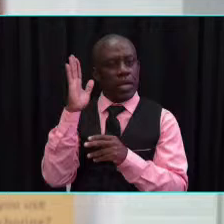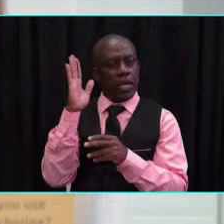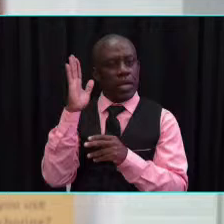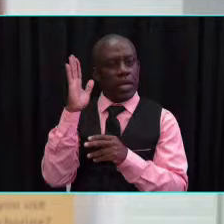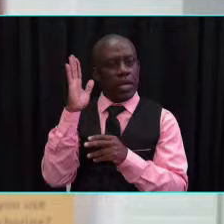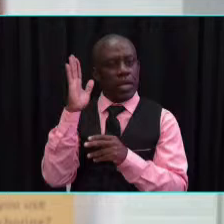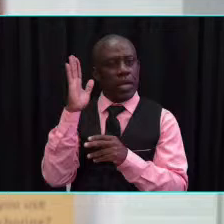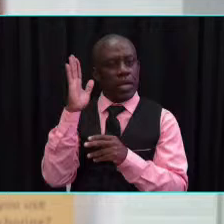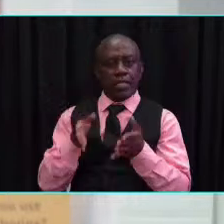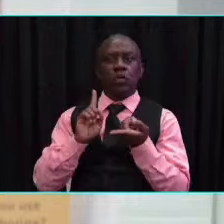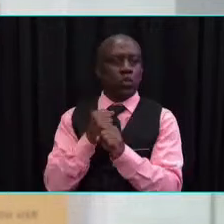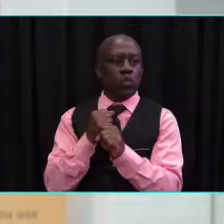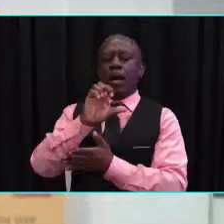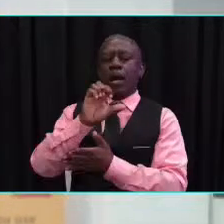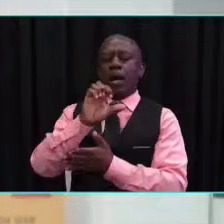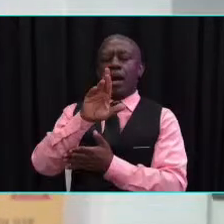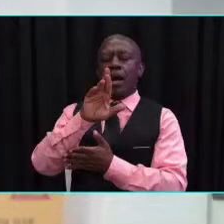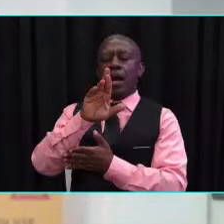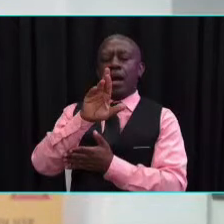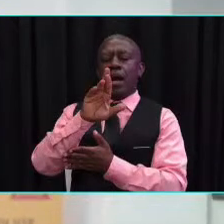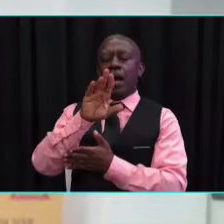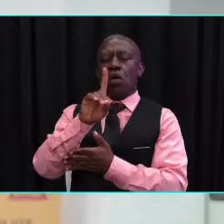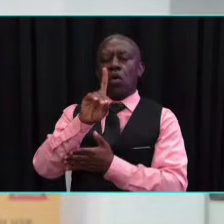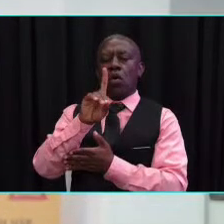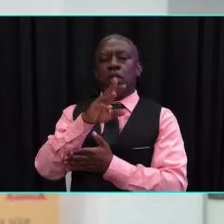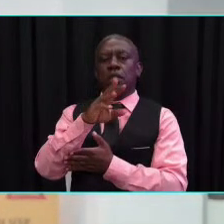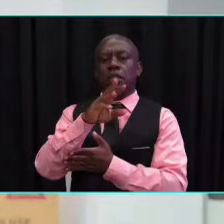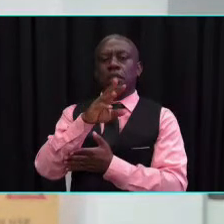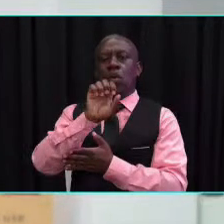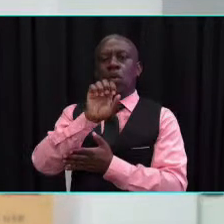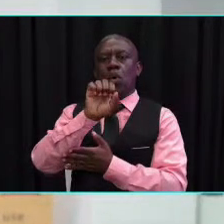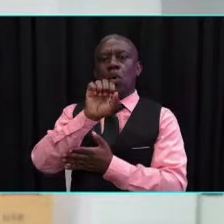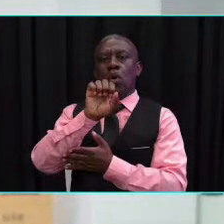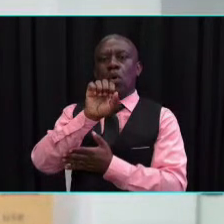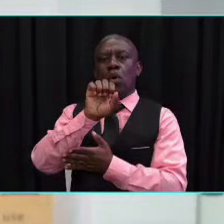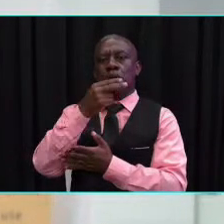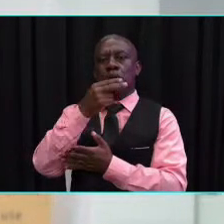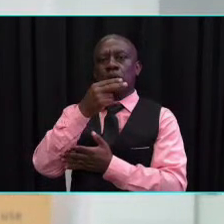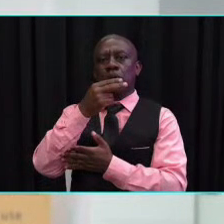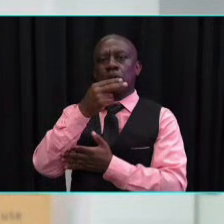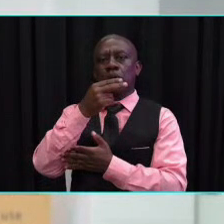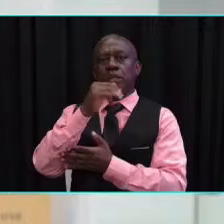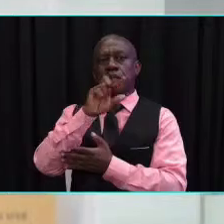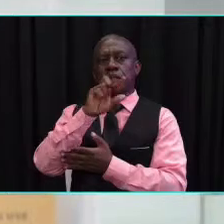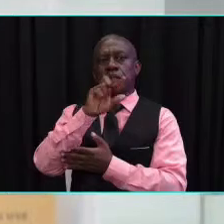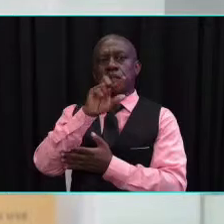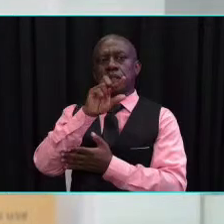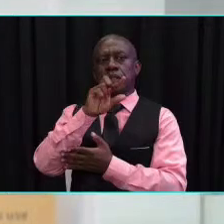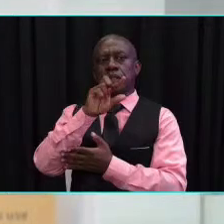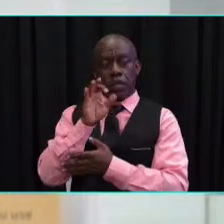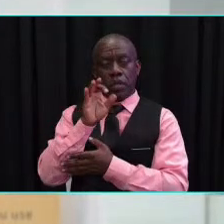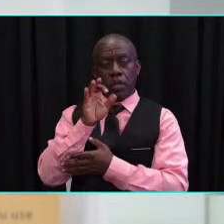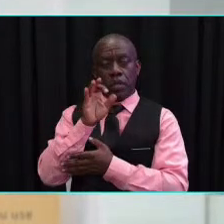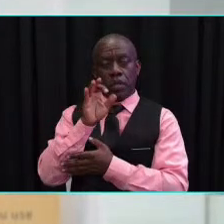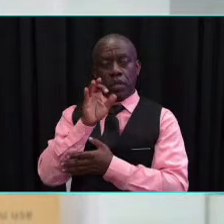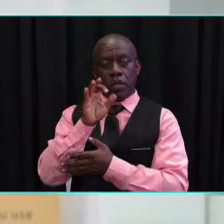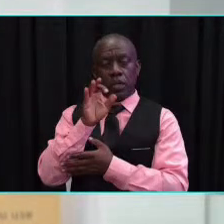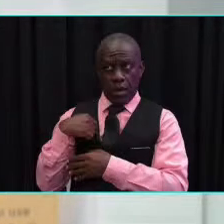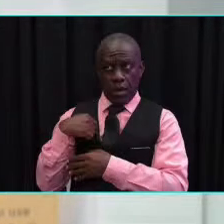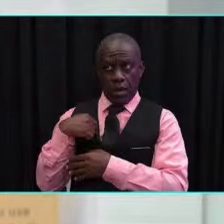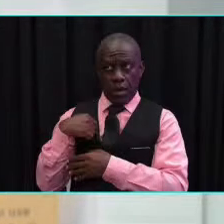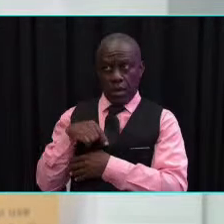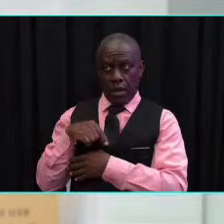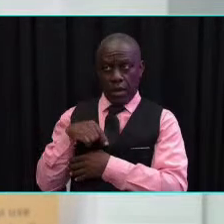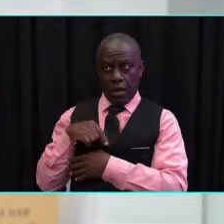is Washington. All engineering programs that have that recognition, we in Kenya, and I know EPK because